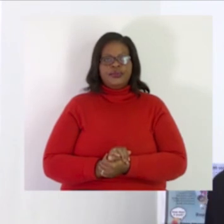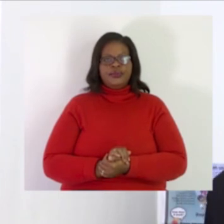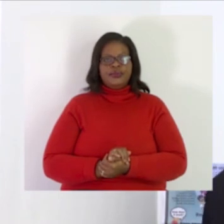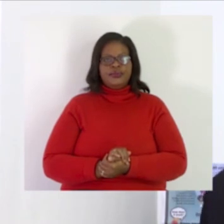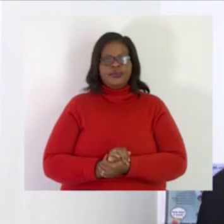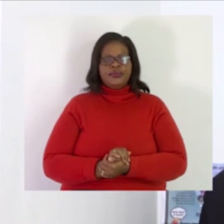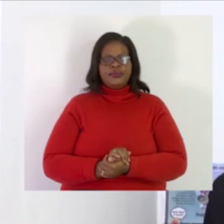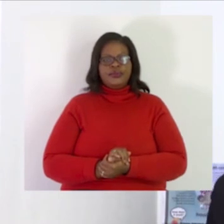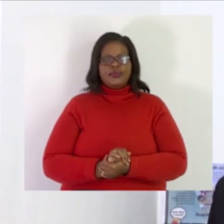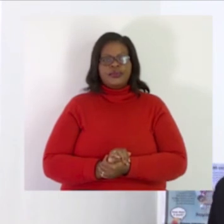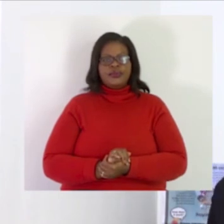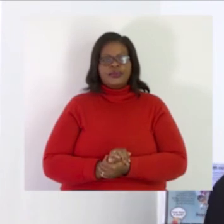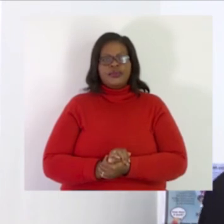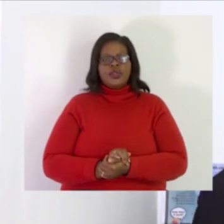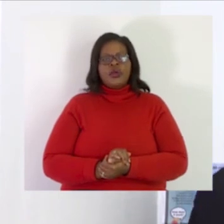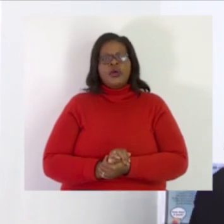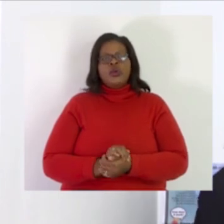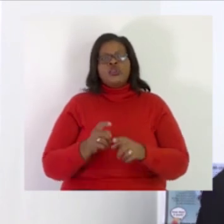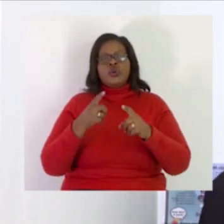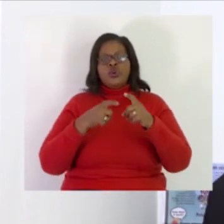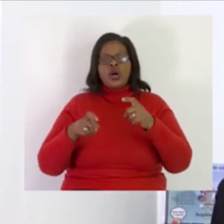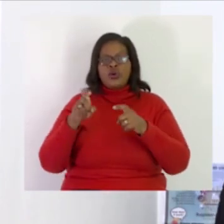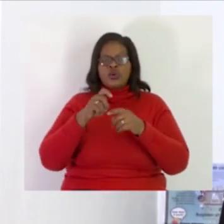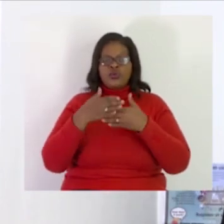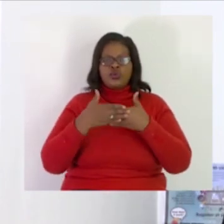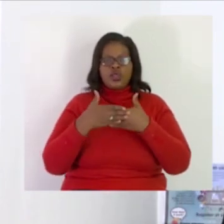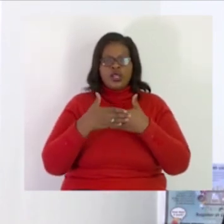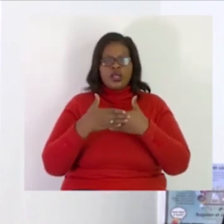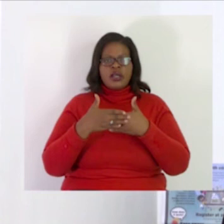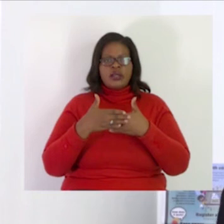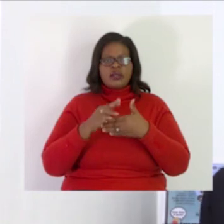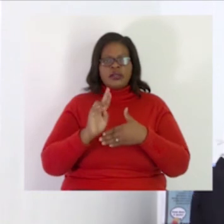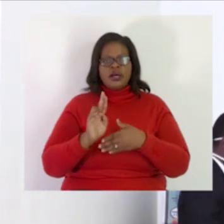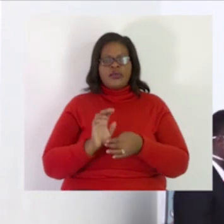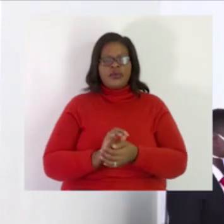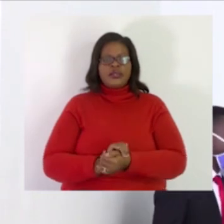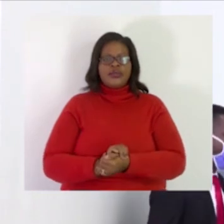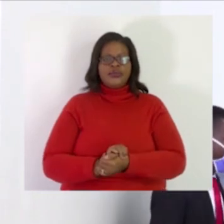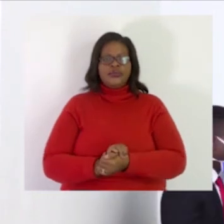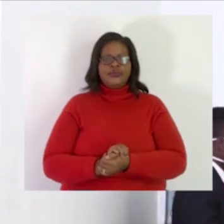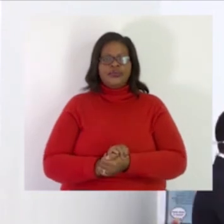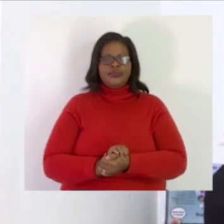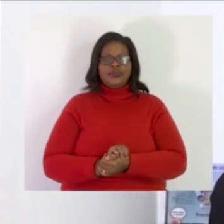Then we have to say, round off this number to the nearest 100.